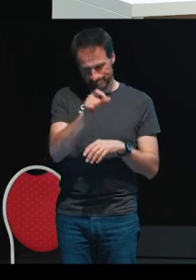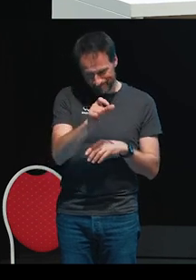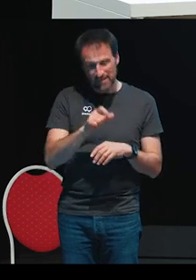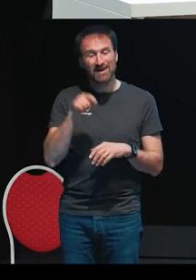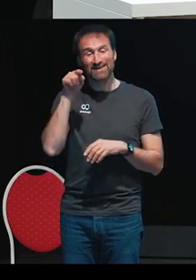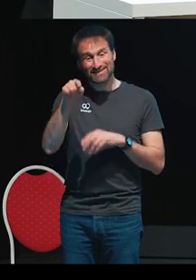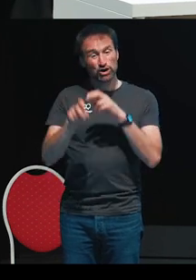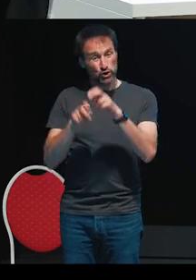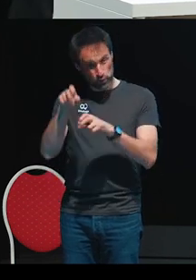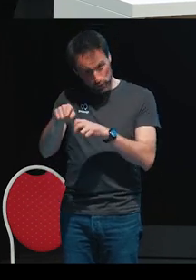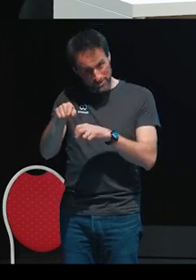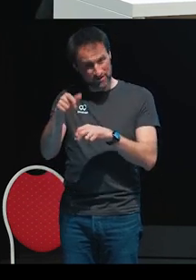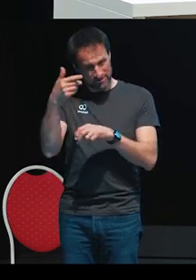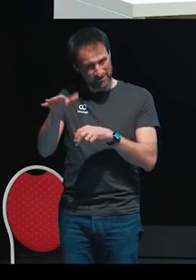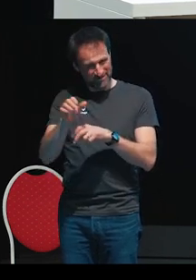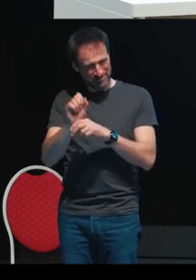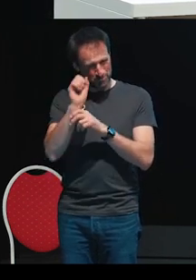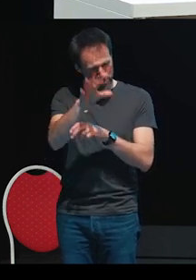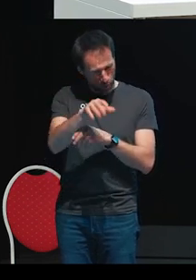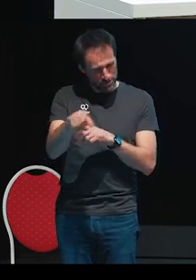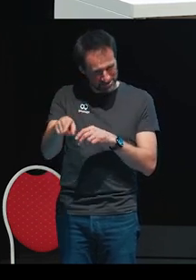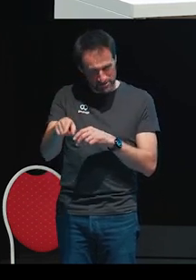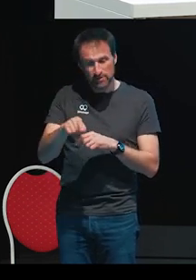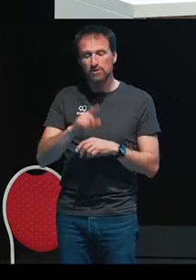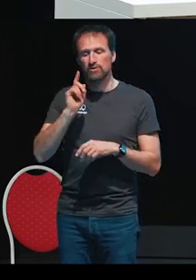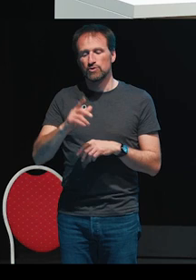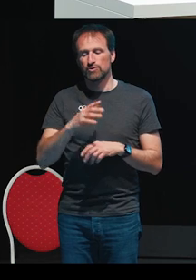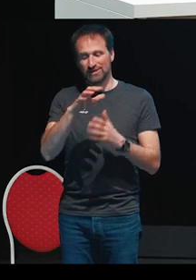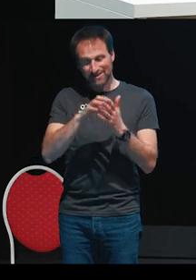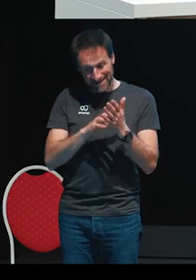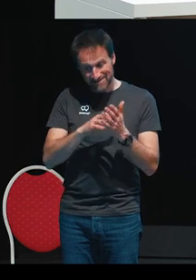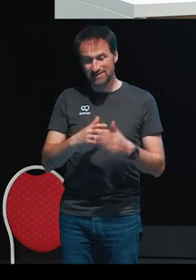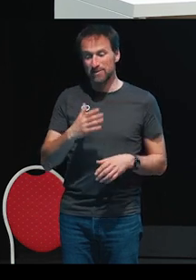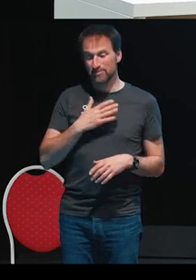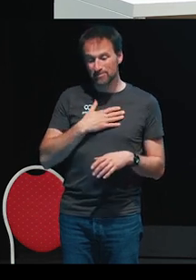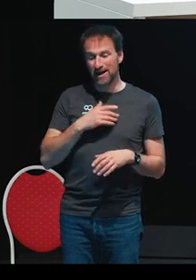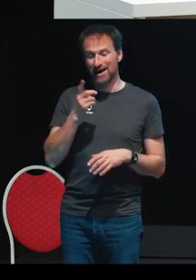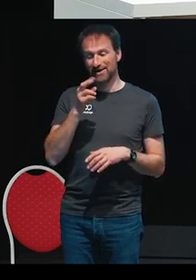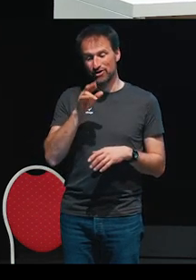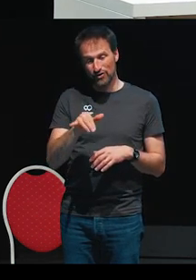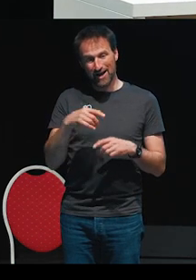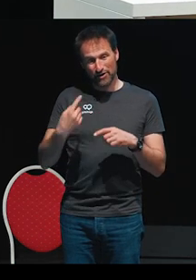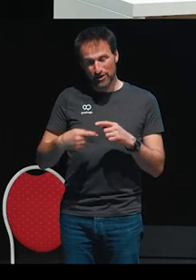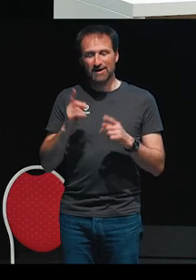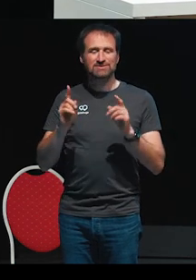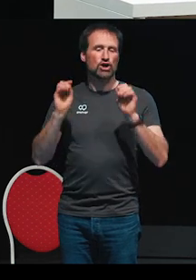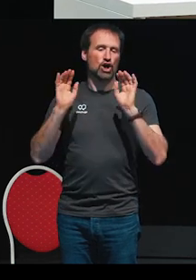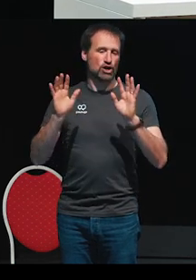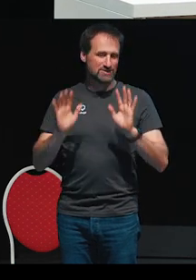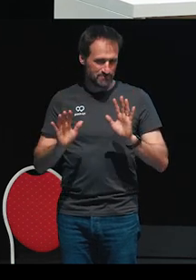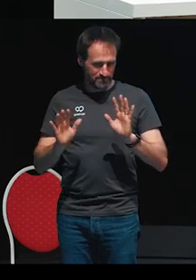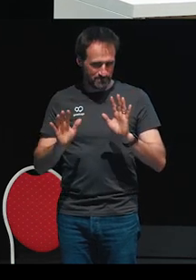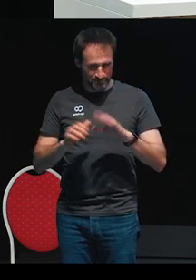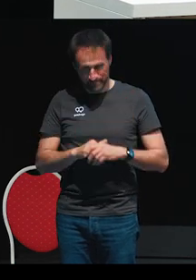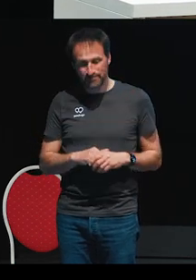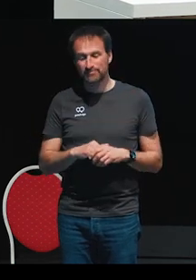who has done this PostWith. And the text is, my dry run is awesome. So that's how all